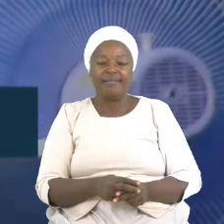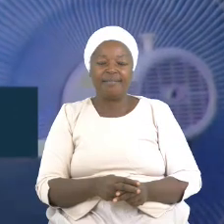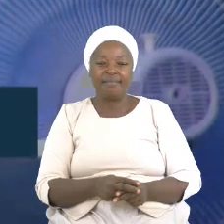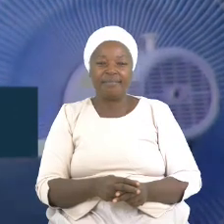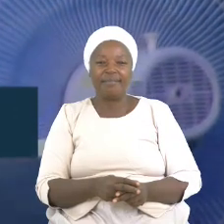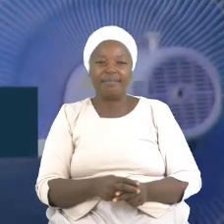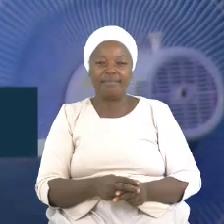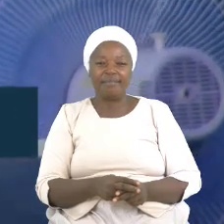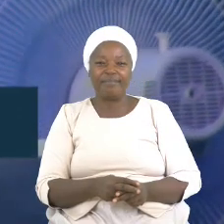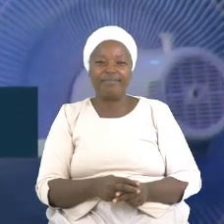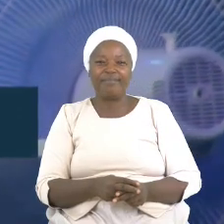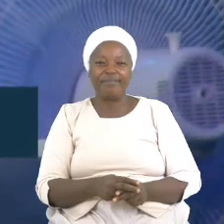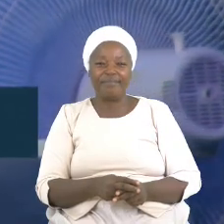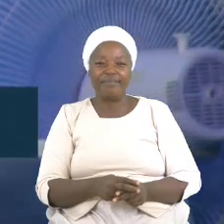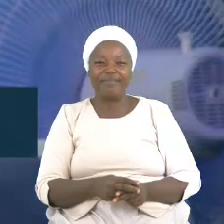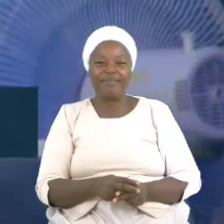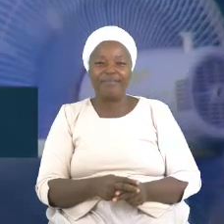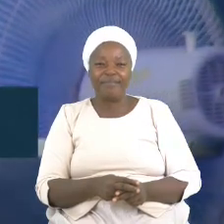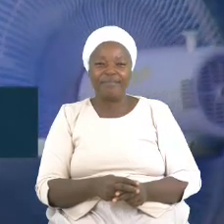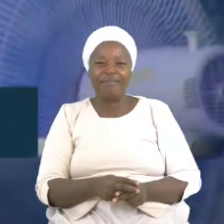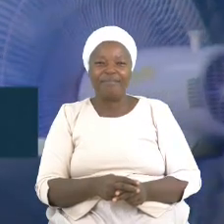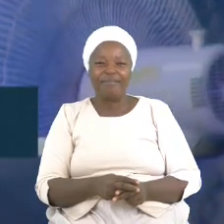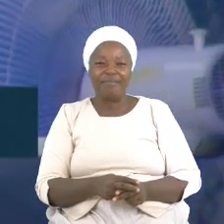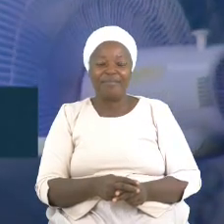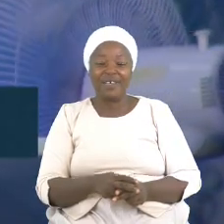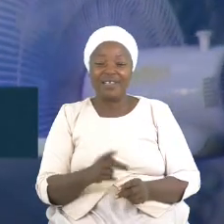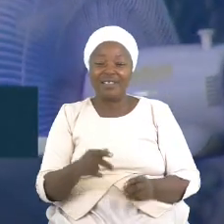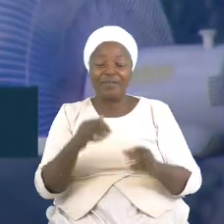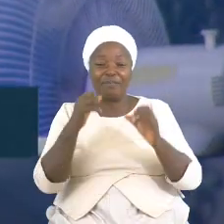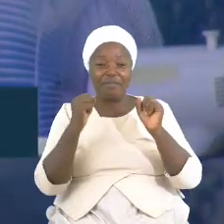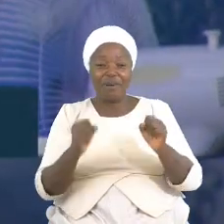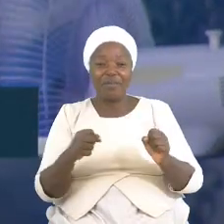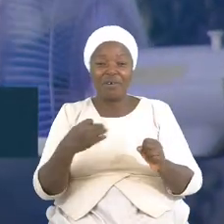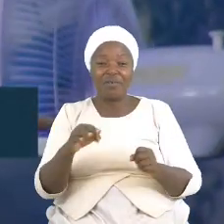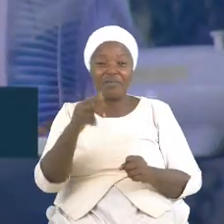them and the miracle appears.